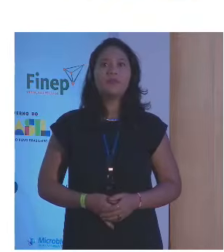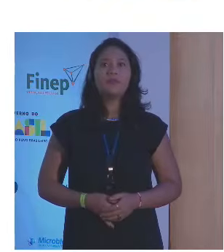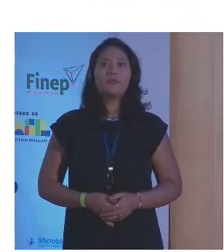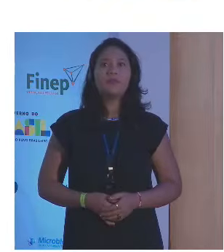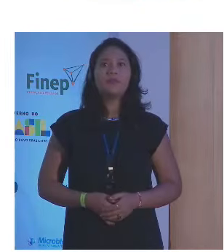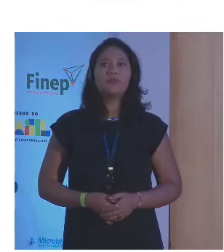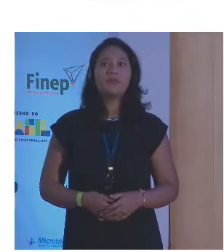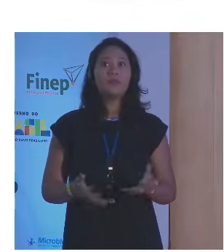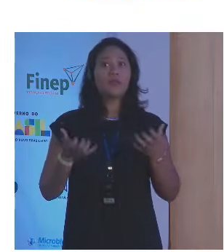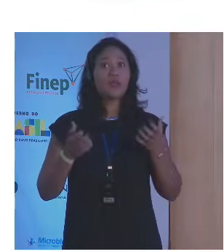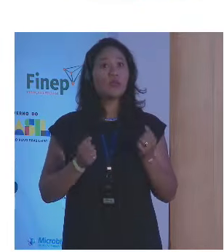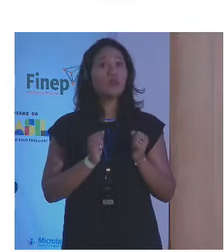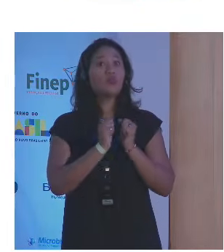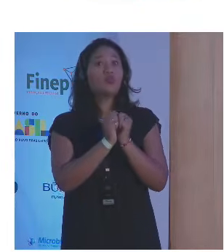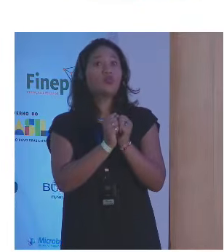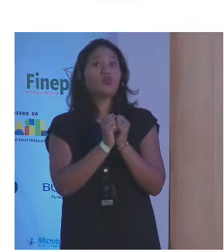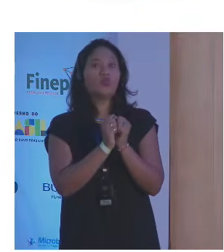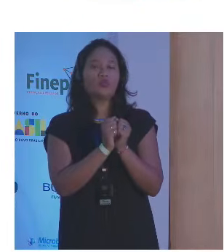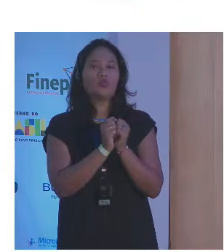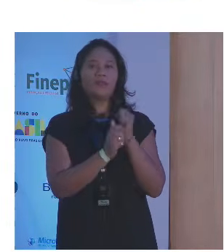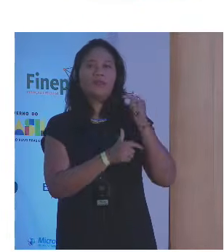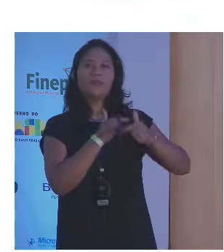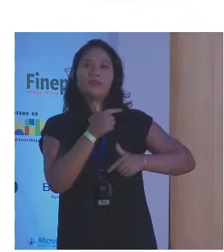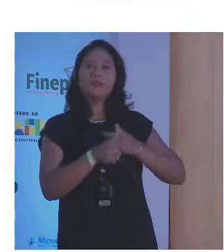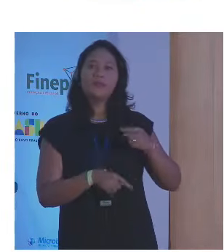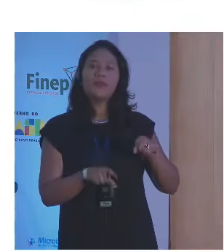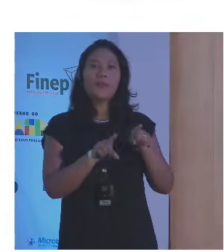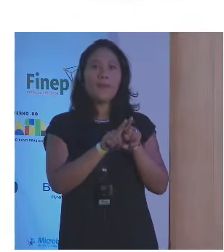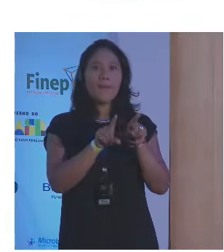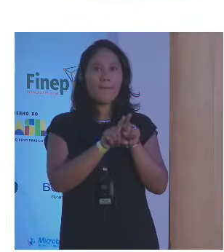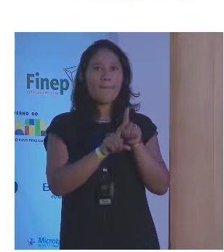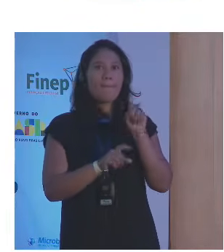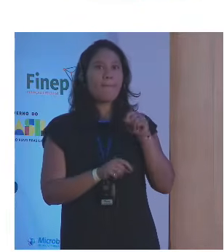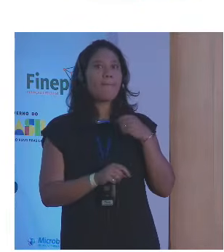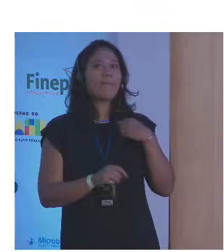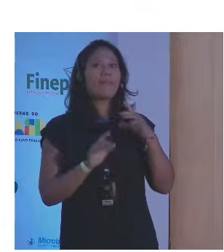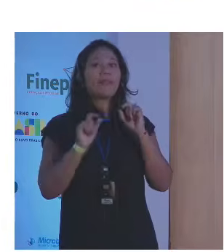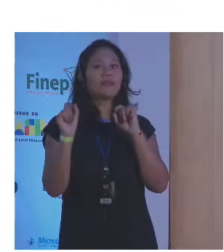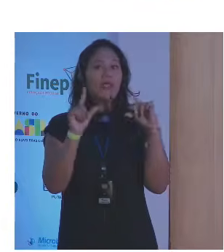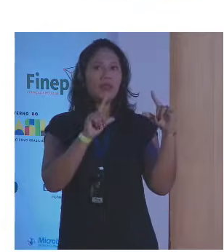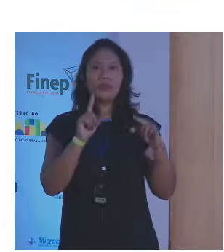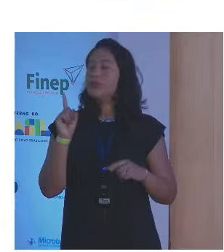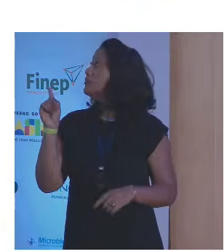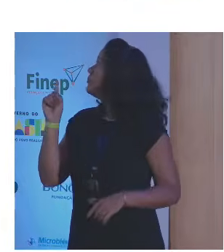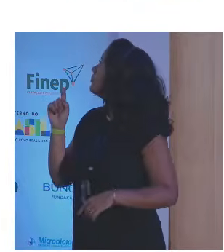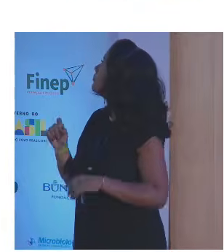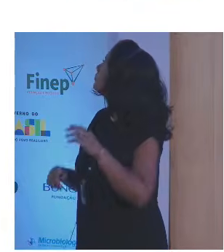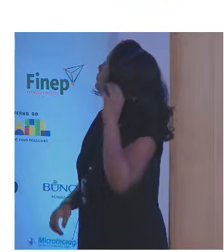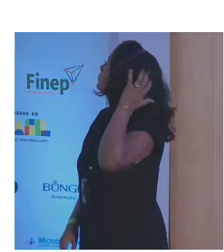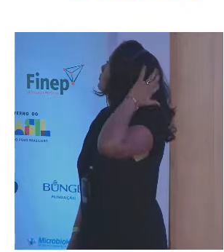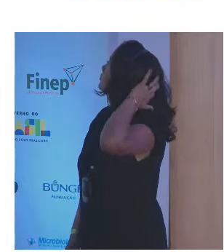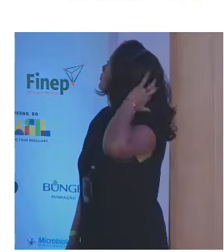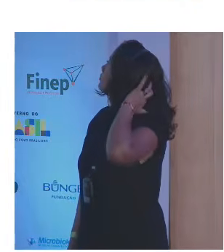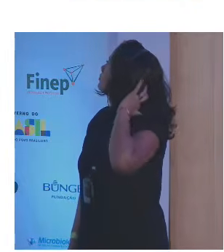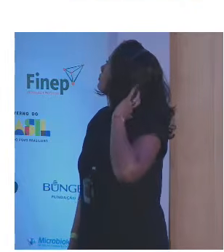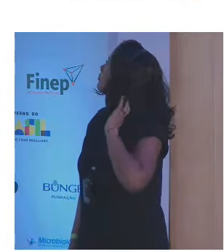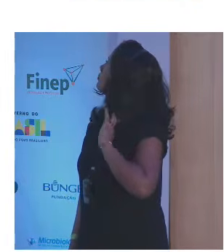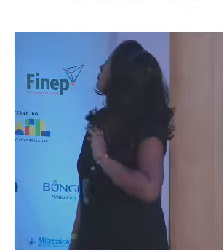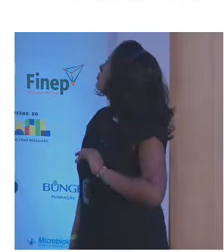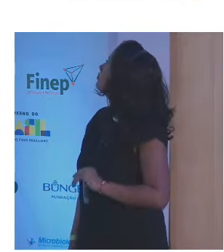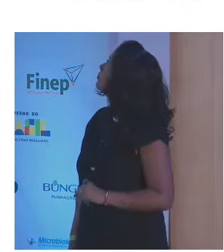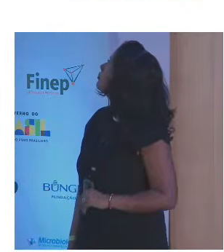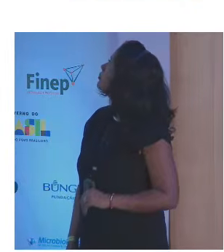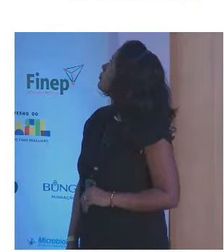has been super interesting is this part. These guys, they say, well, maybe we should organize ourselves.